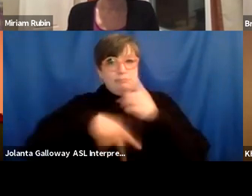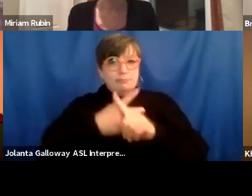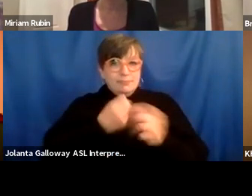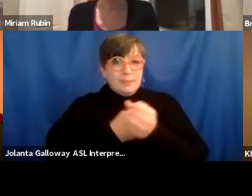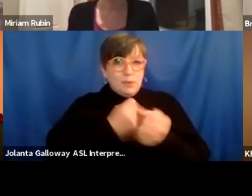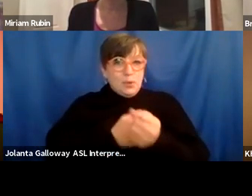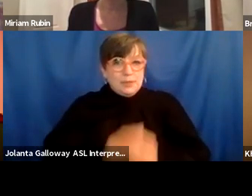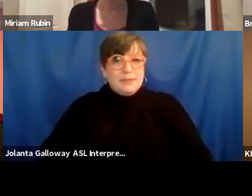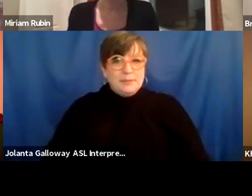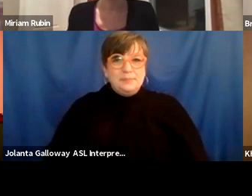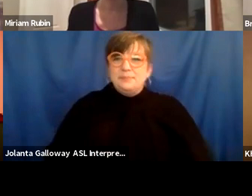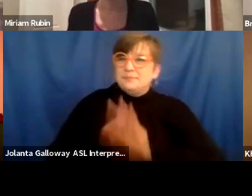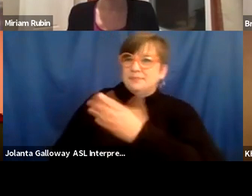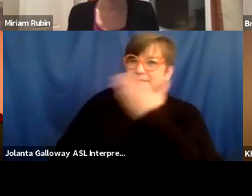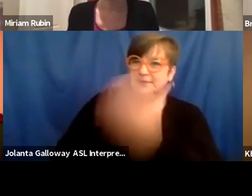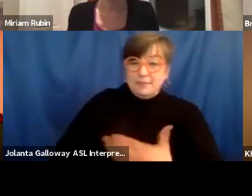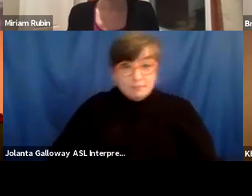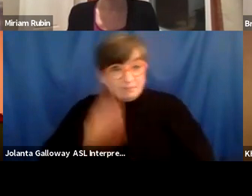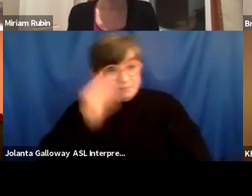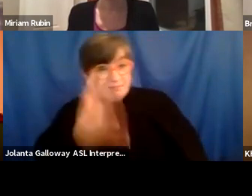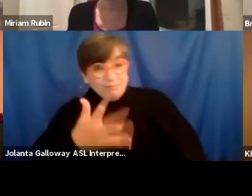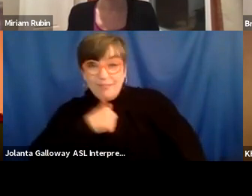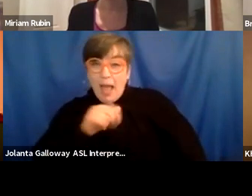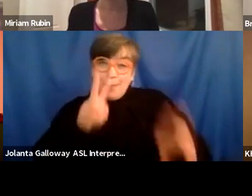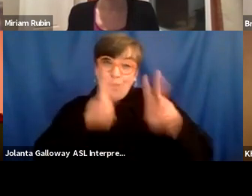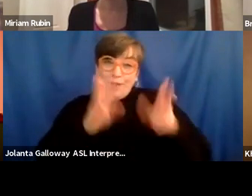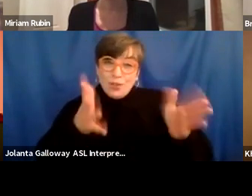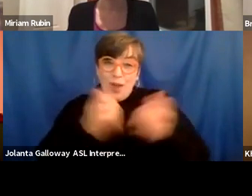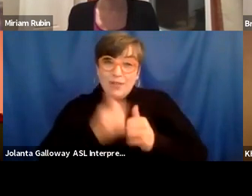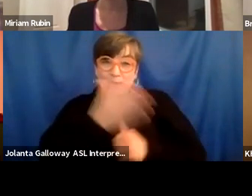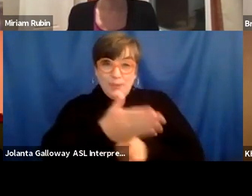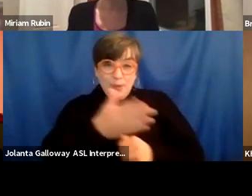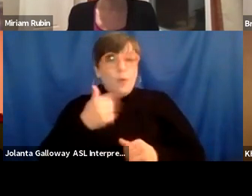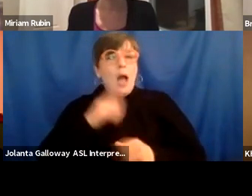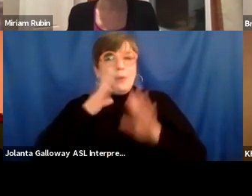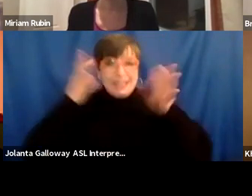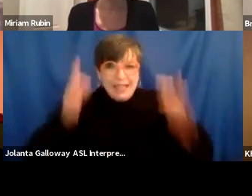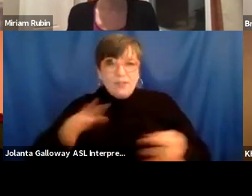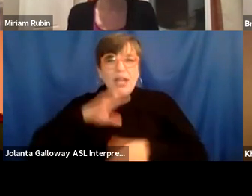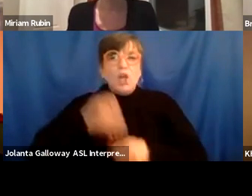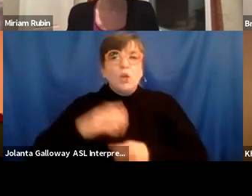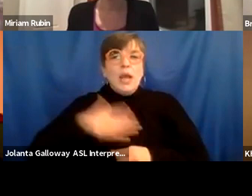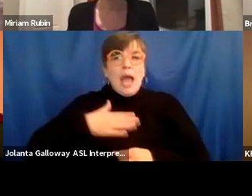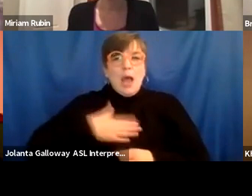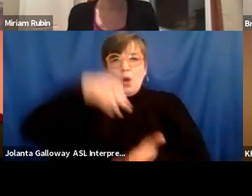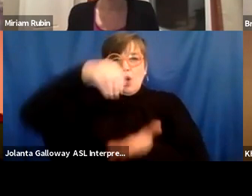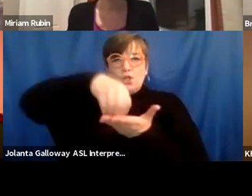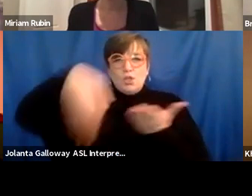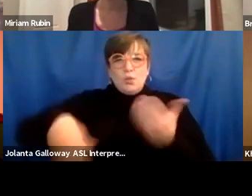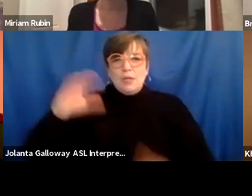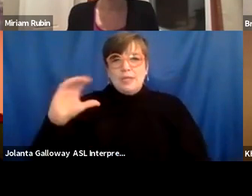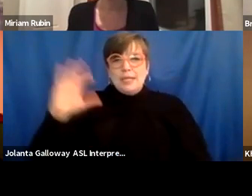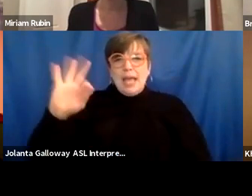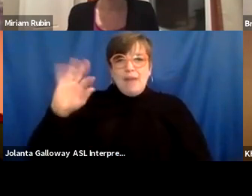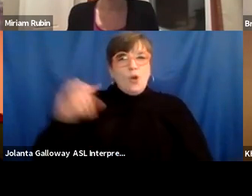Thank you. And I'm really looking forward to a conversation. I will definitely include our student CFO, who I know that you know